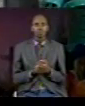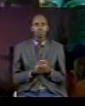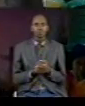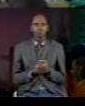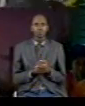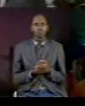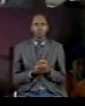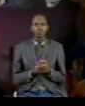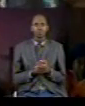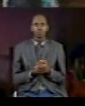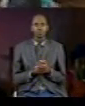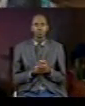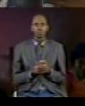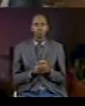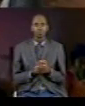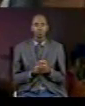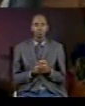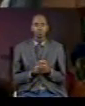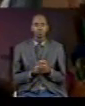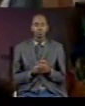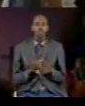you have. Do we